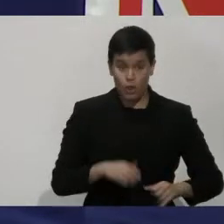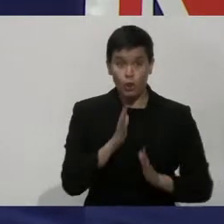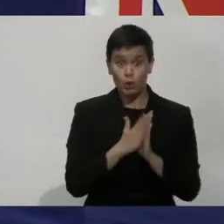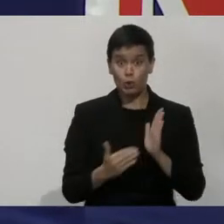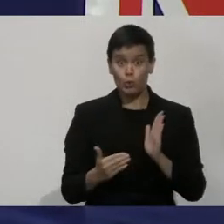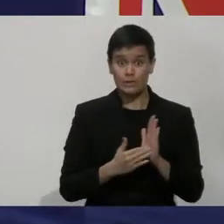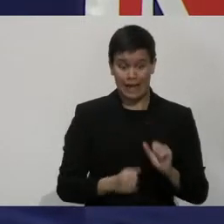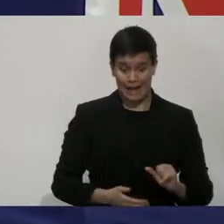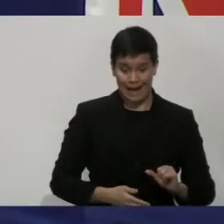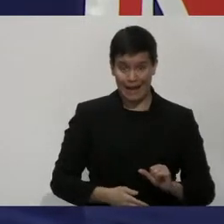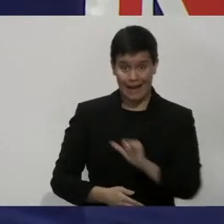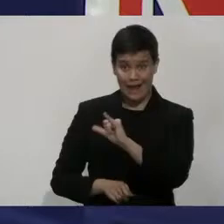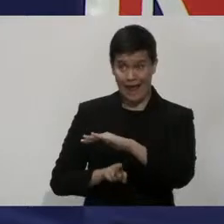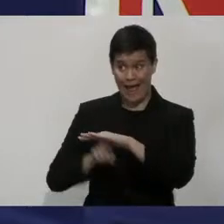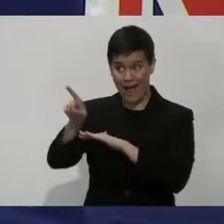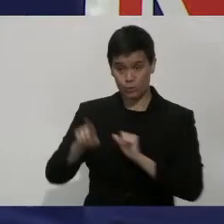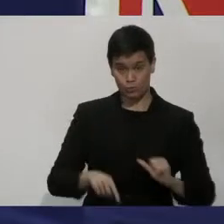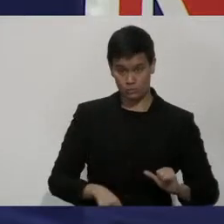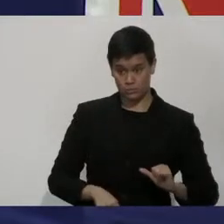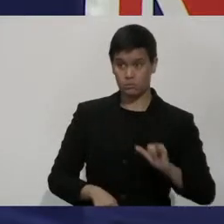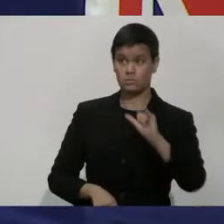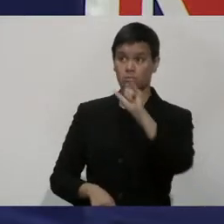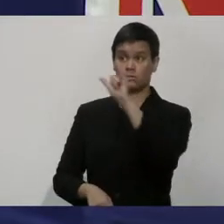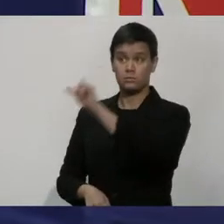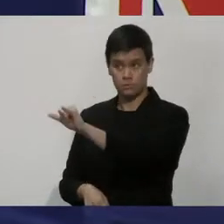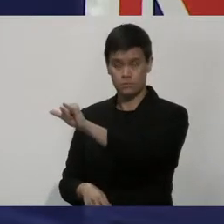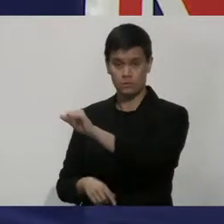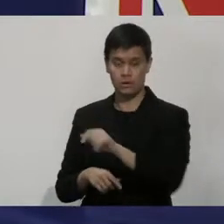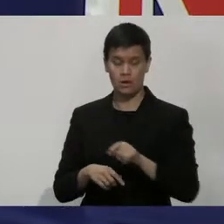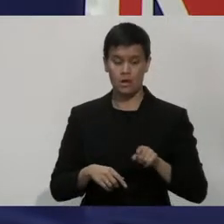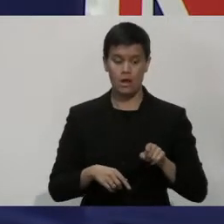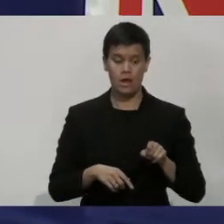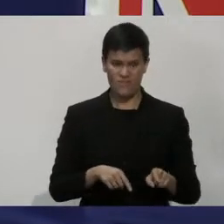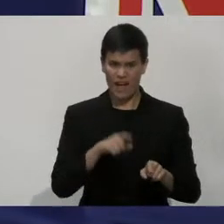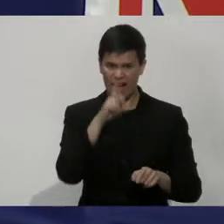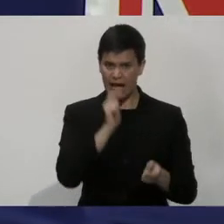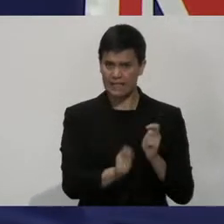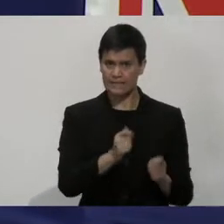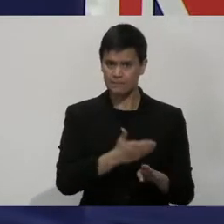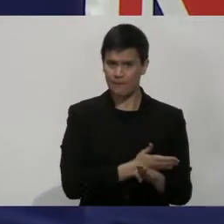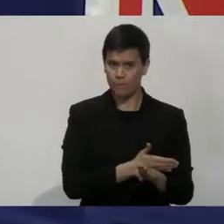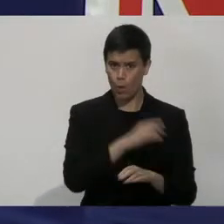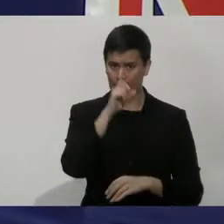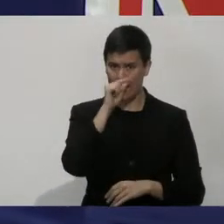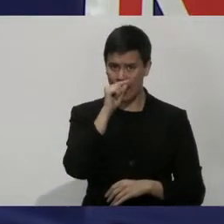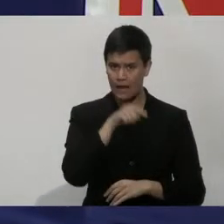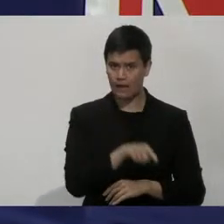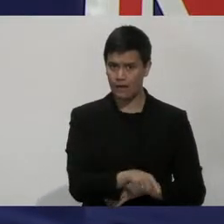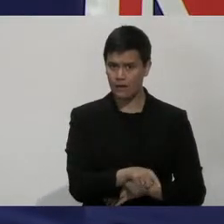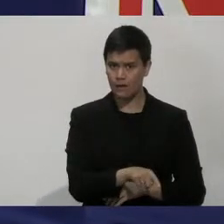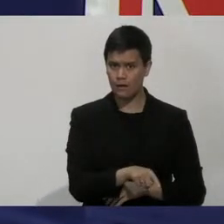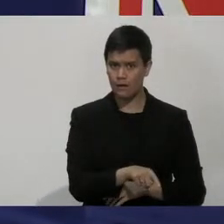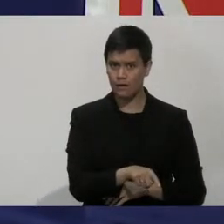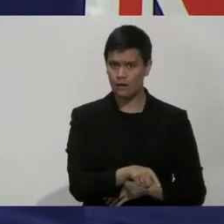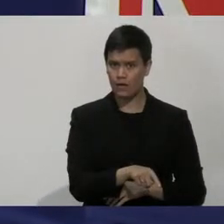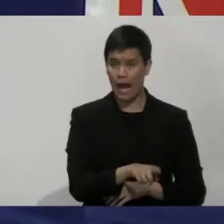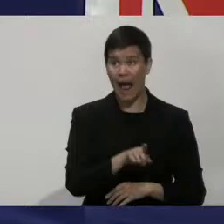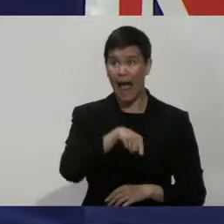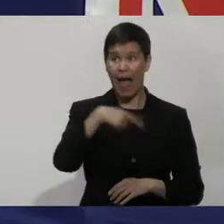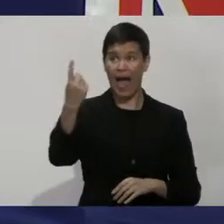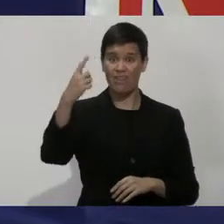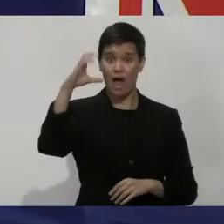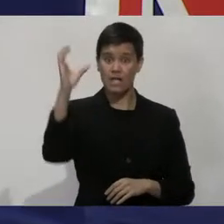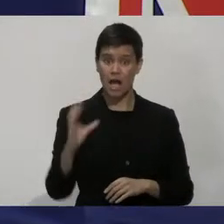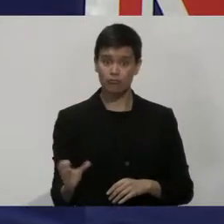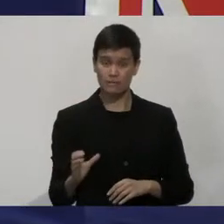able to get tested if you're symptomatic in New Zealand, generally. But is there a policy where we allow that? And would you expect other countries to also, have gaps